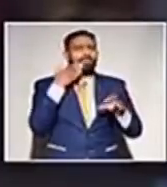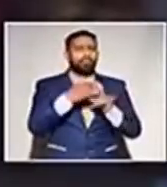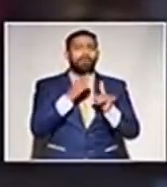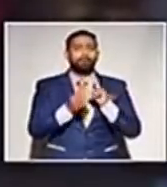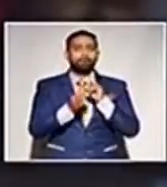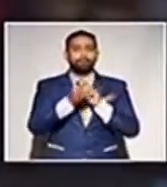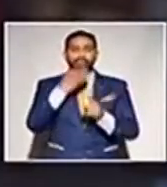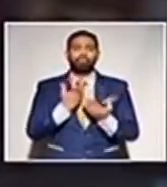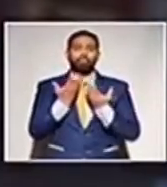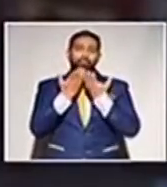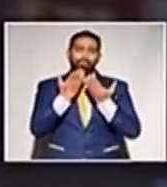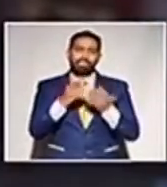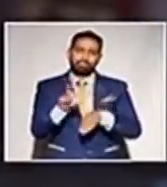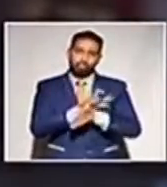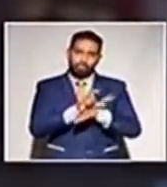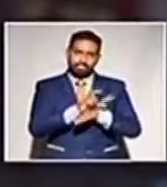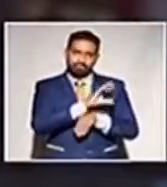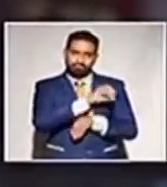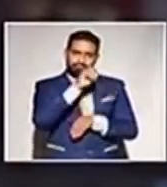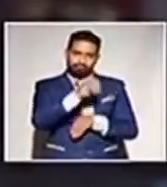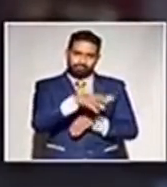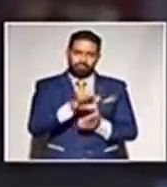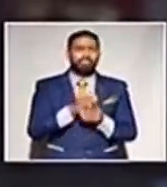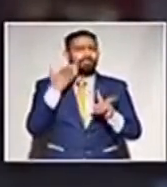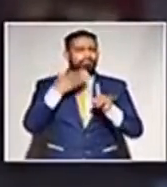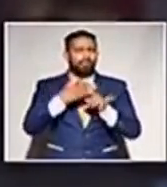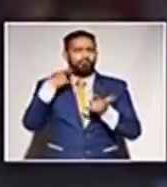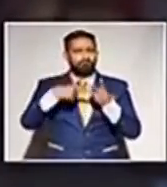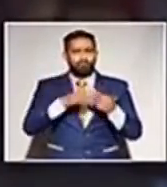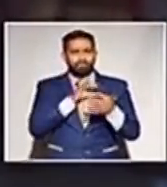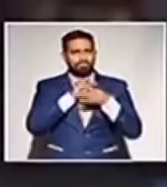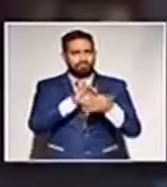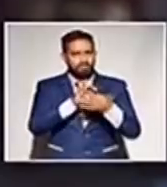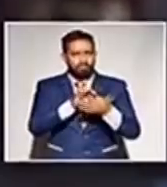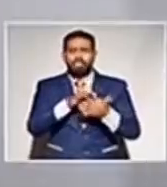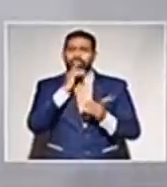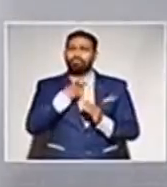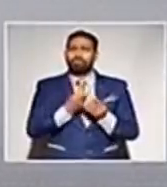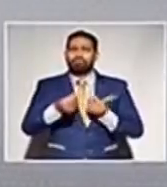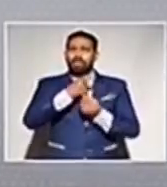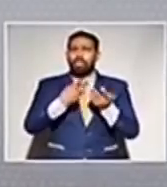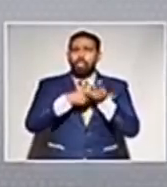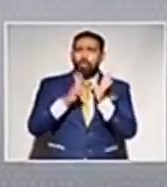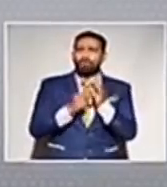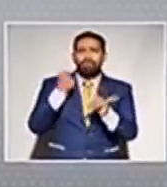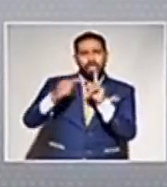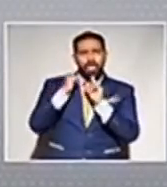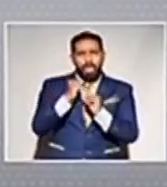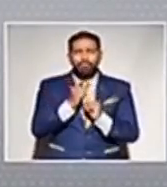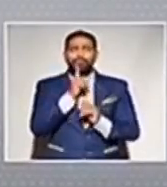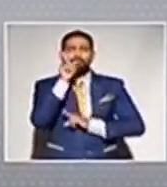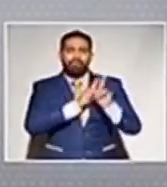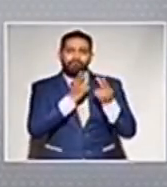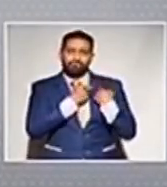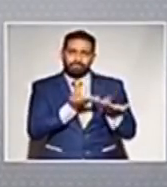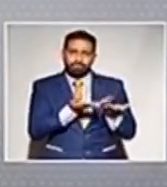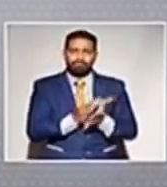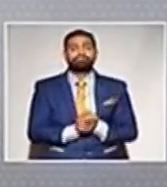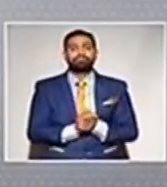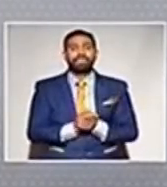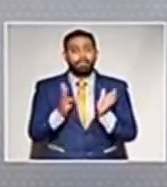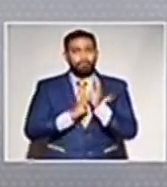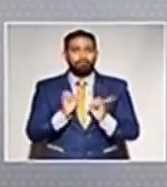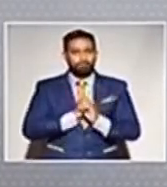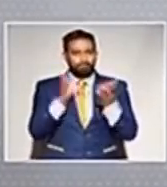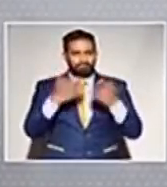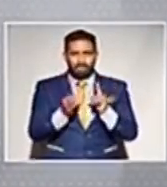on Multilateral Affairs and Debt Sustainability. According to a media release from the President's Media